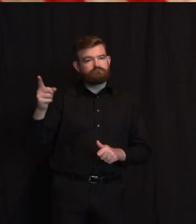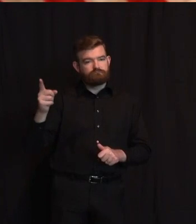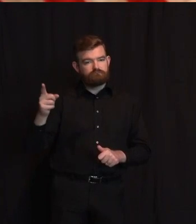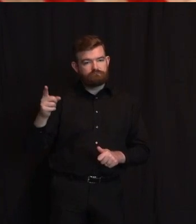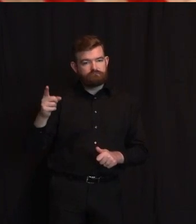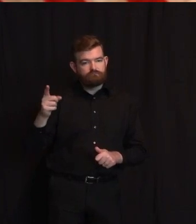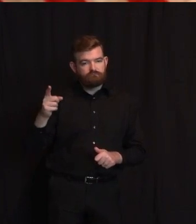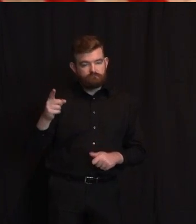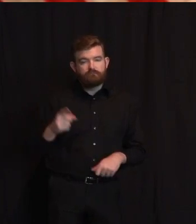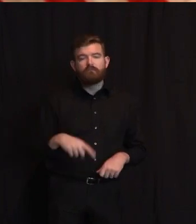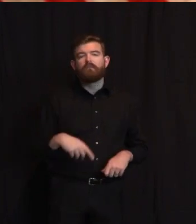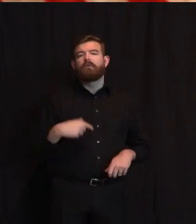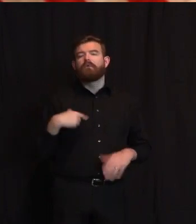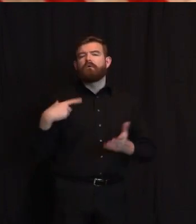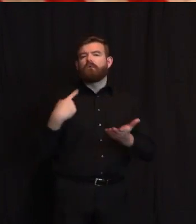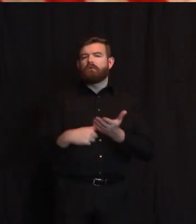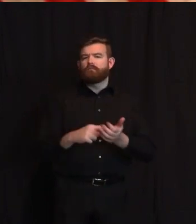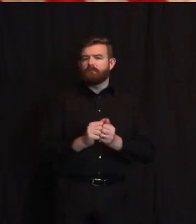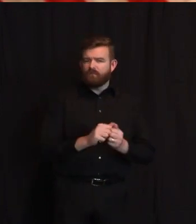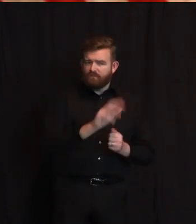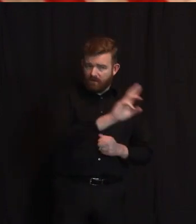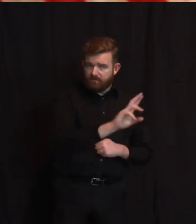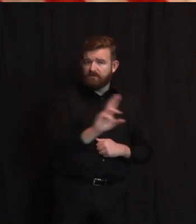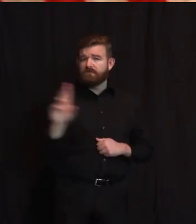the chairs of each of the parties,